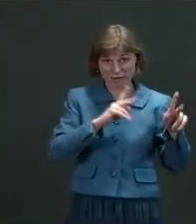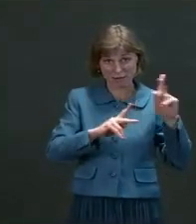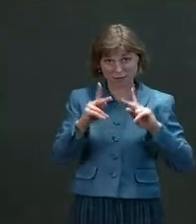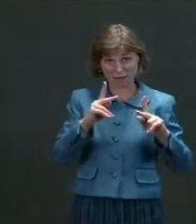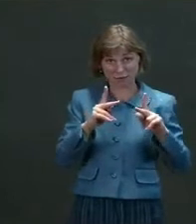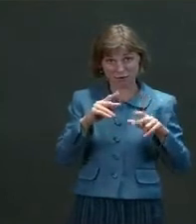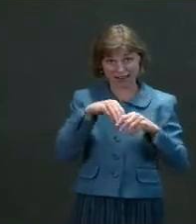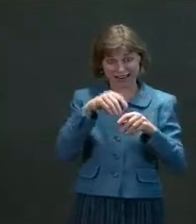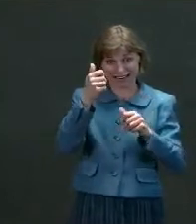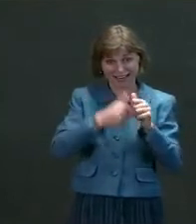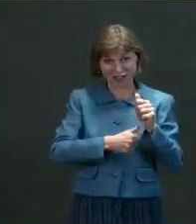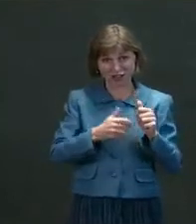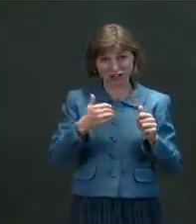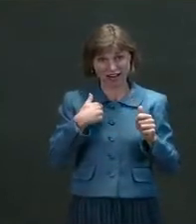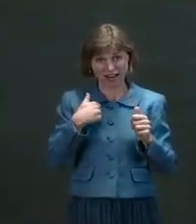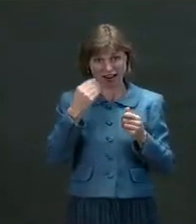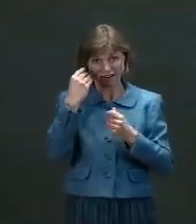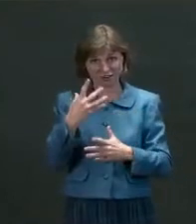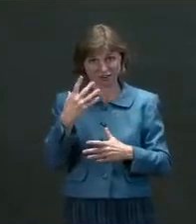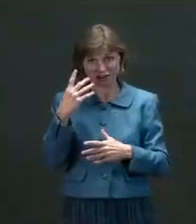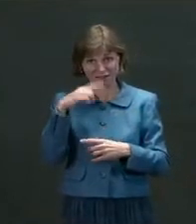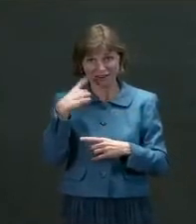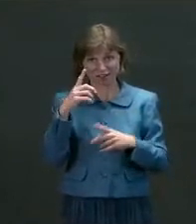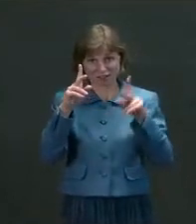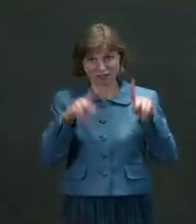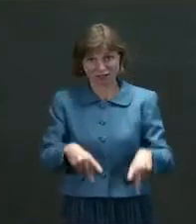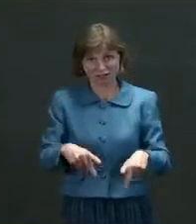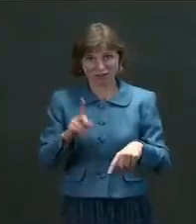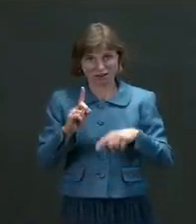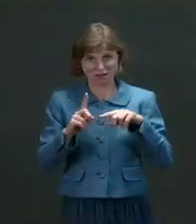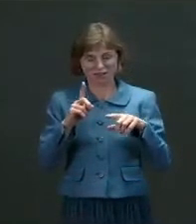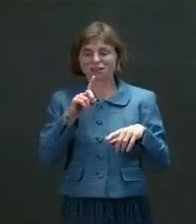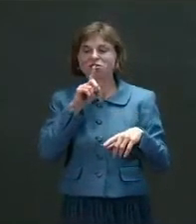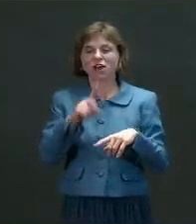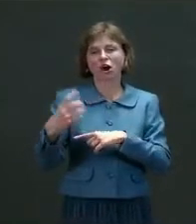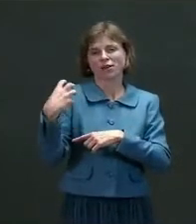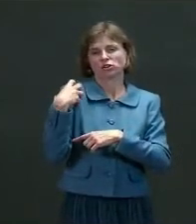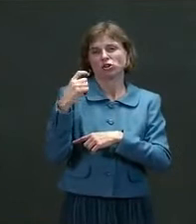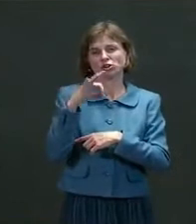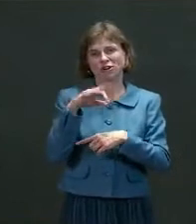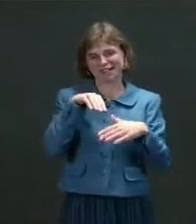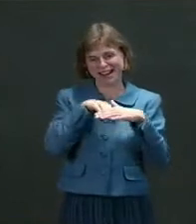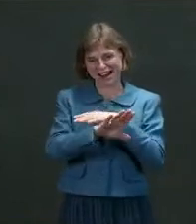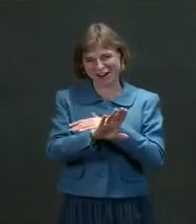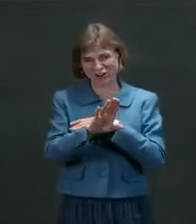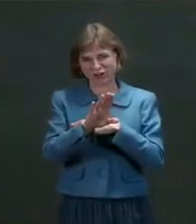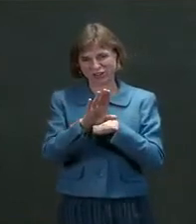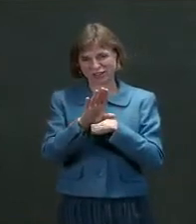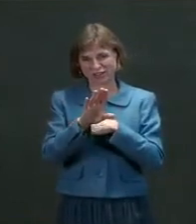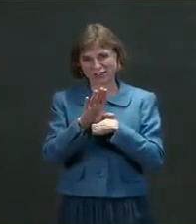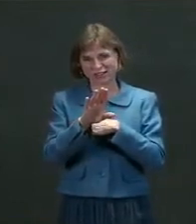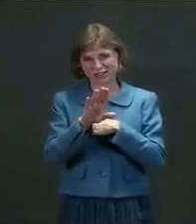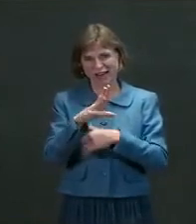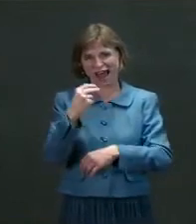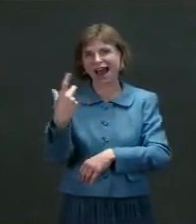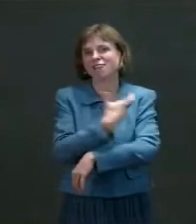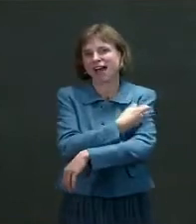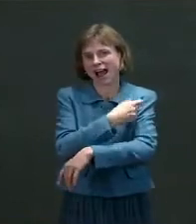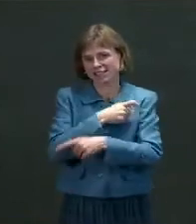lane. I have a data verification person. They are in charge of entering and charting in the vaccine